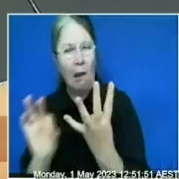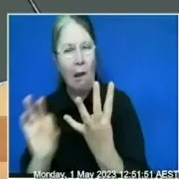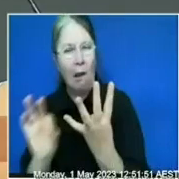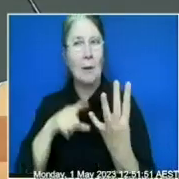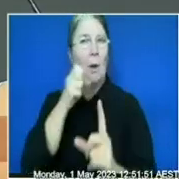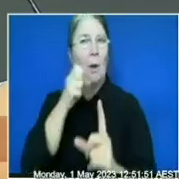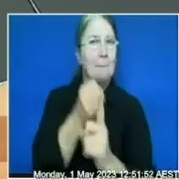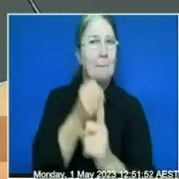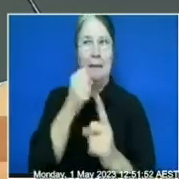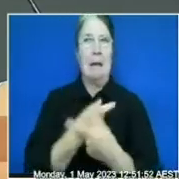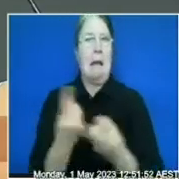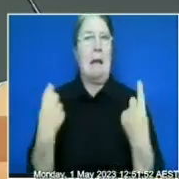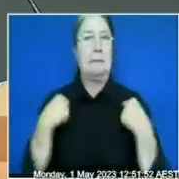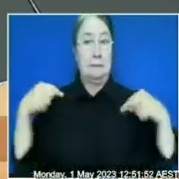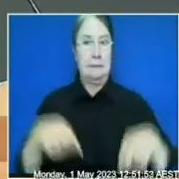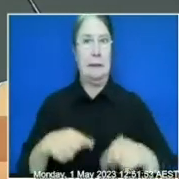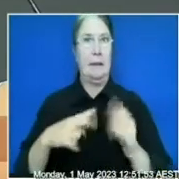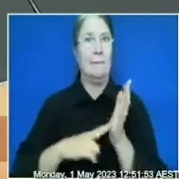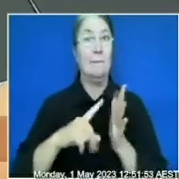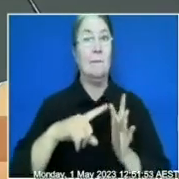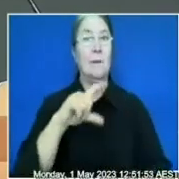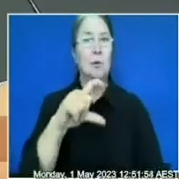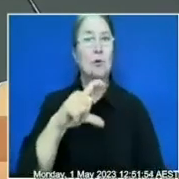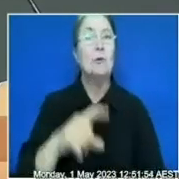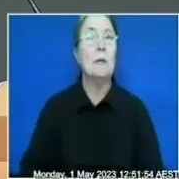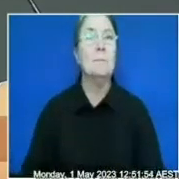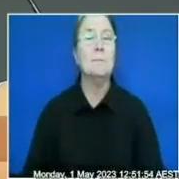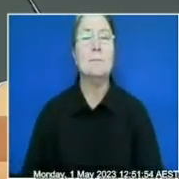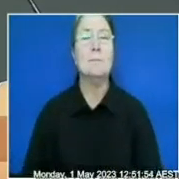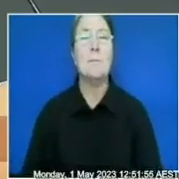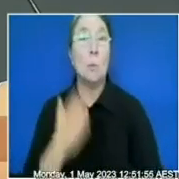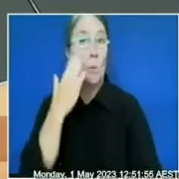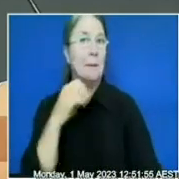criteria. You have established